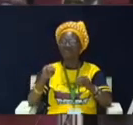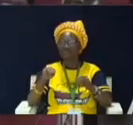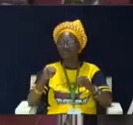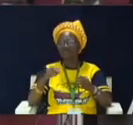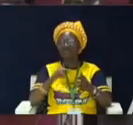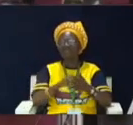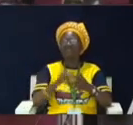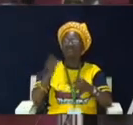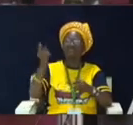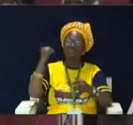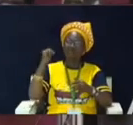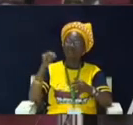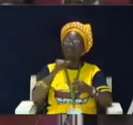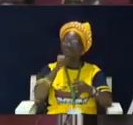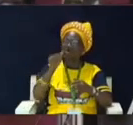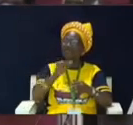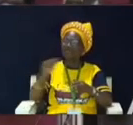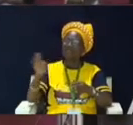It was not a meal of sorrow.